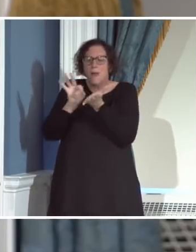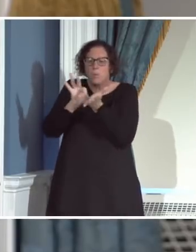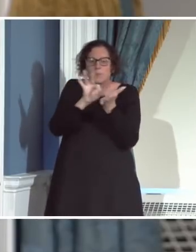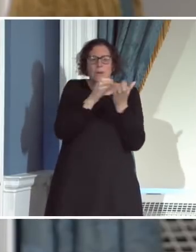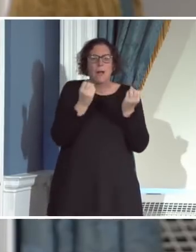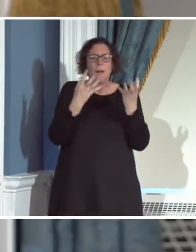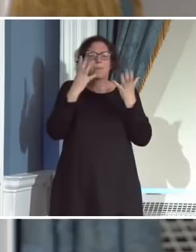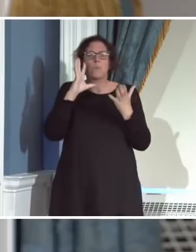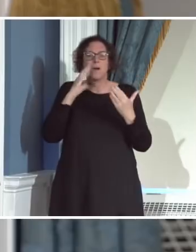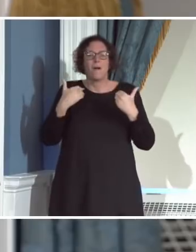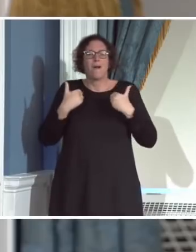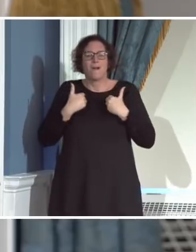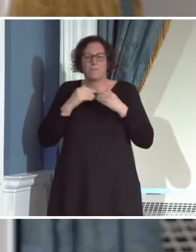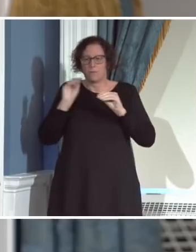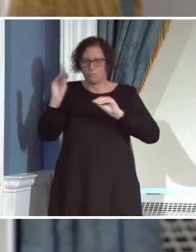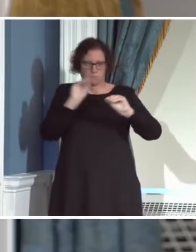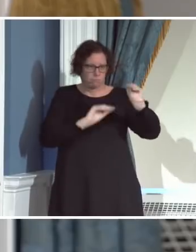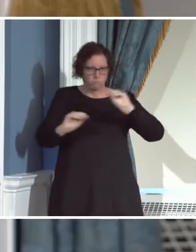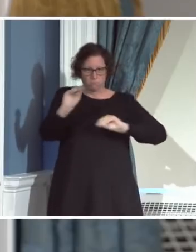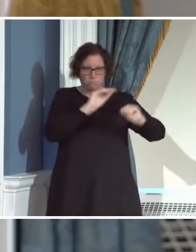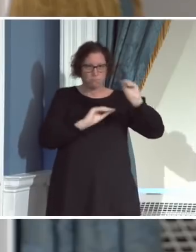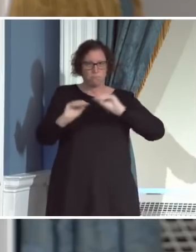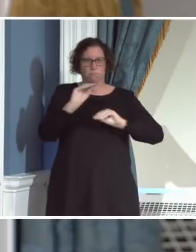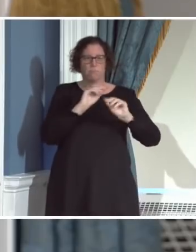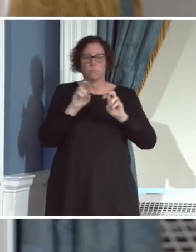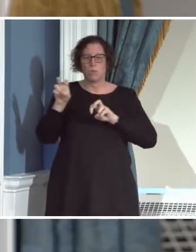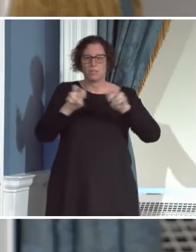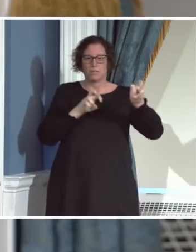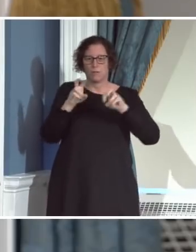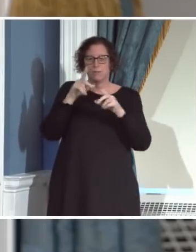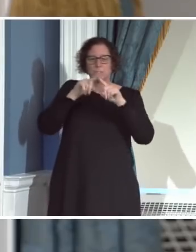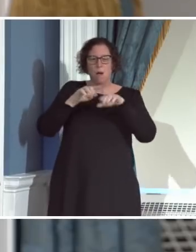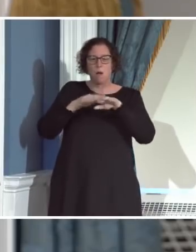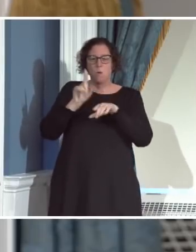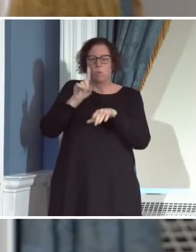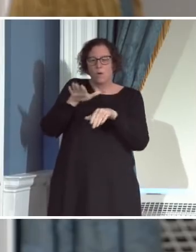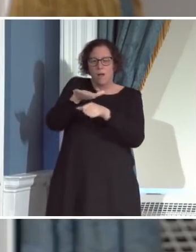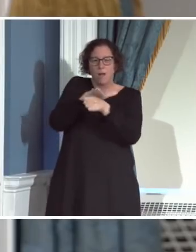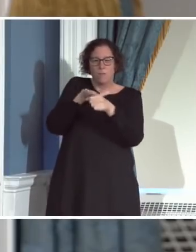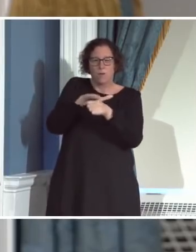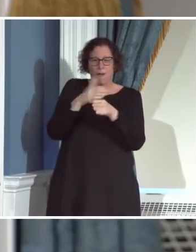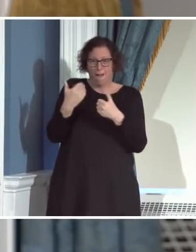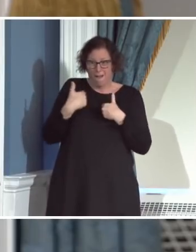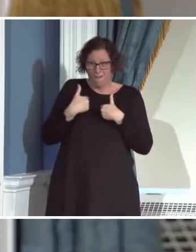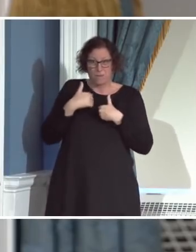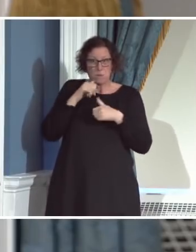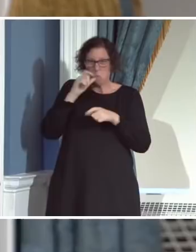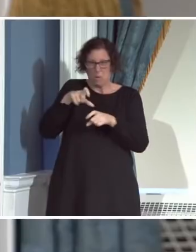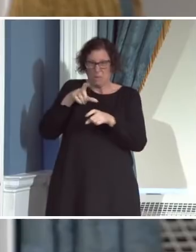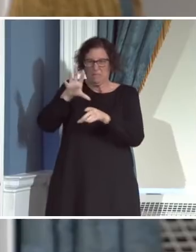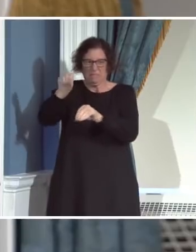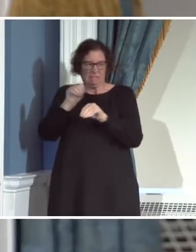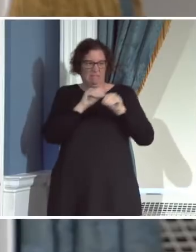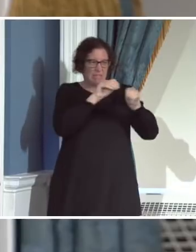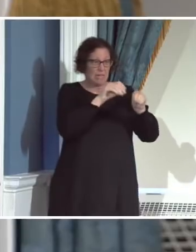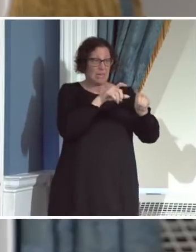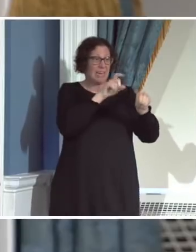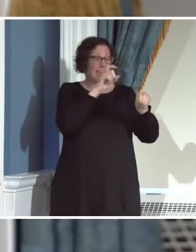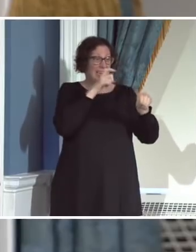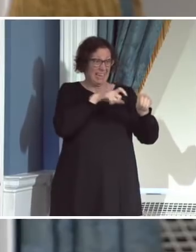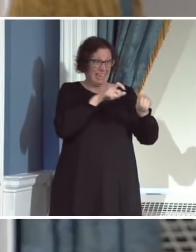pointed out is that will not go beyond Sunday when we will exhaust our supply. In terms of why